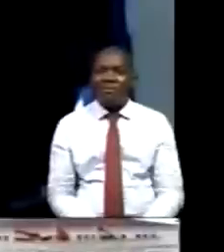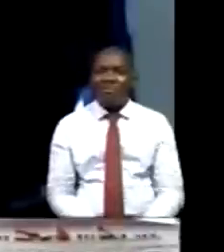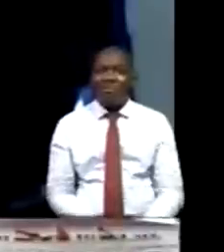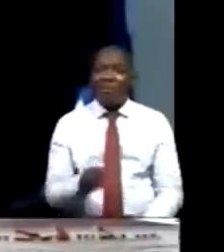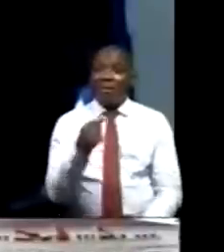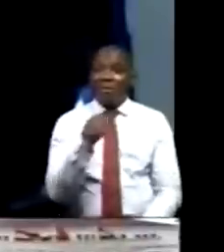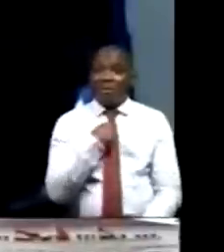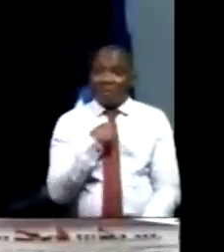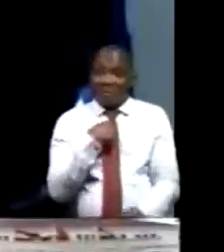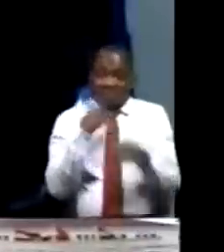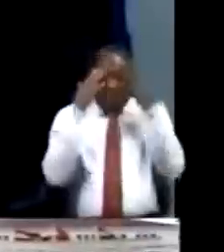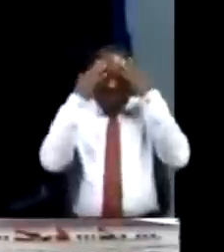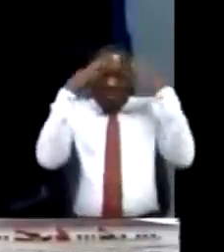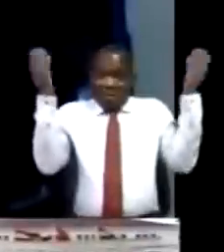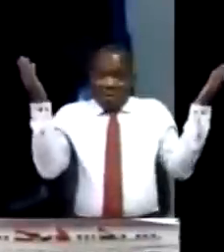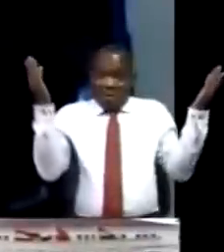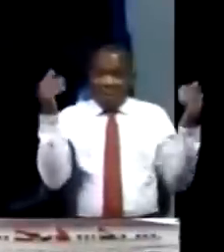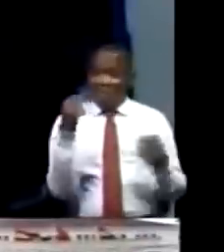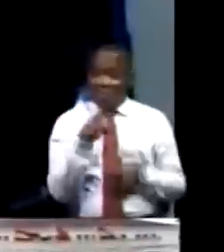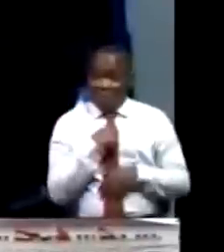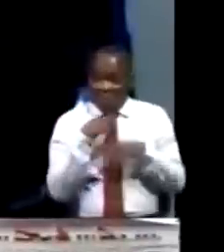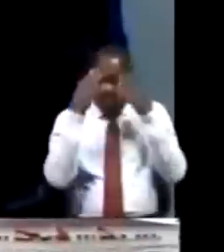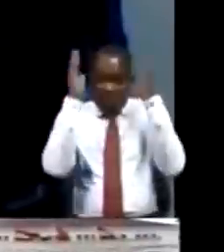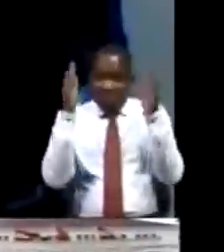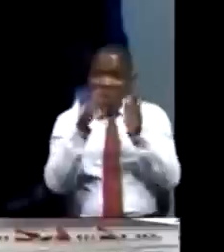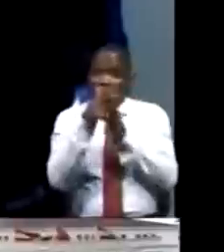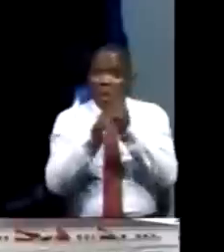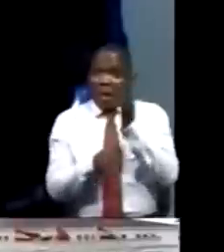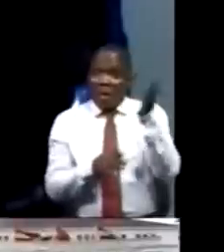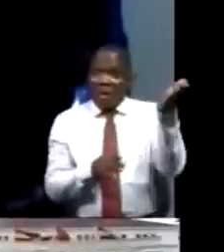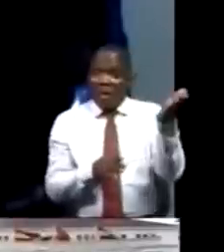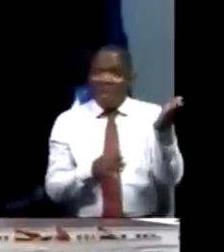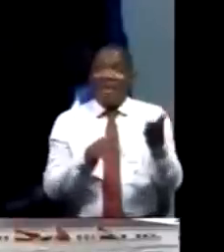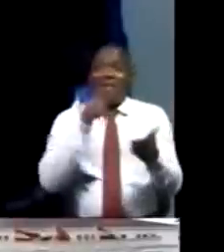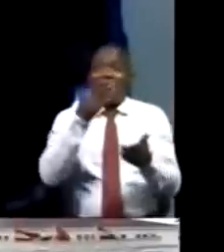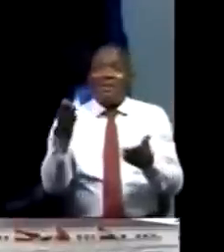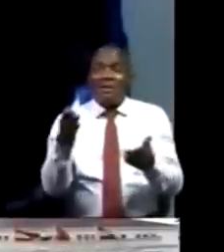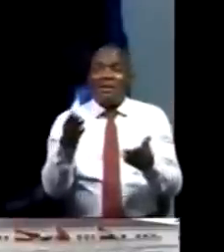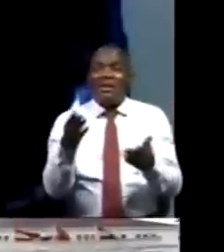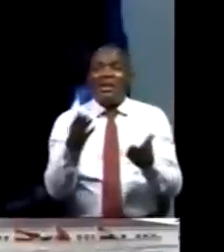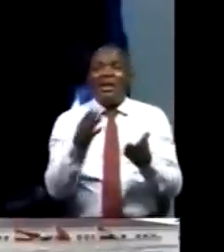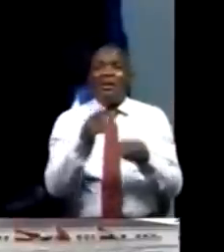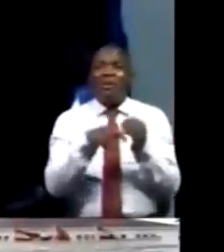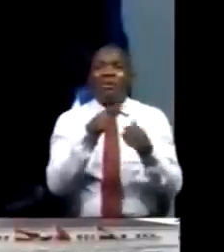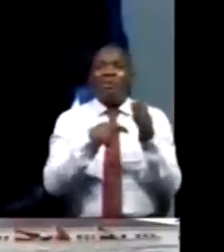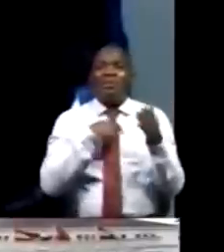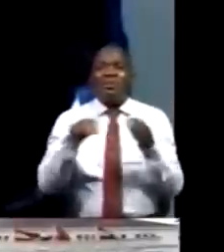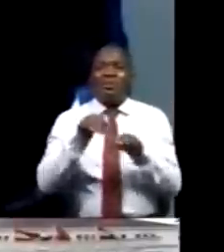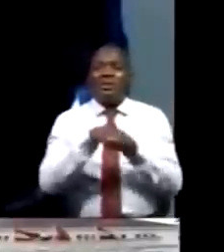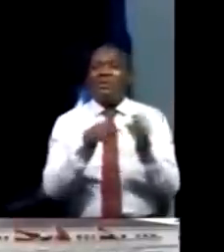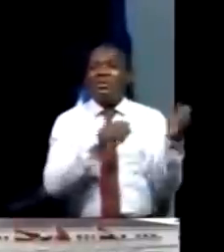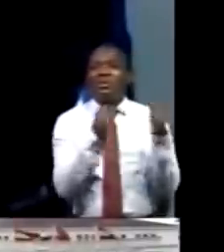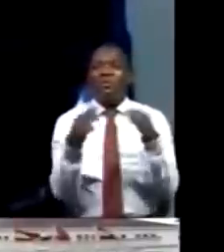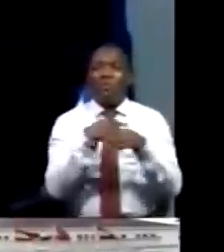I am not aware that the lawyer said anything contrary to what I was doing in the strong room. I have